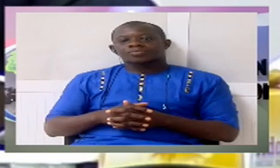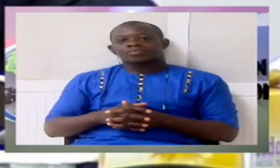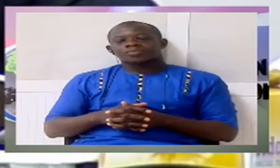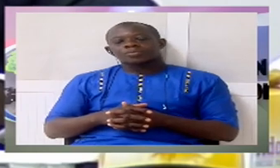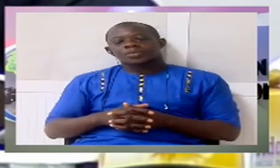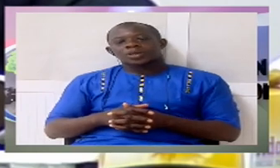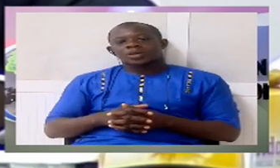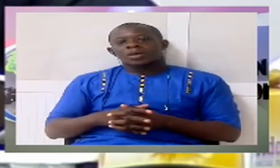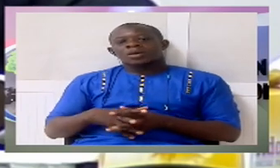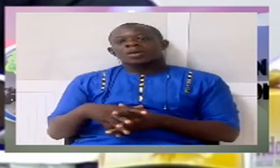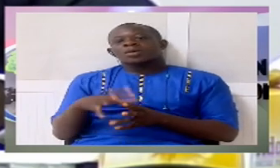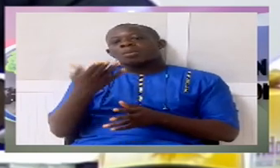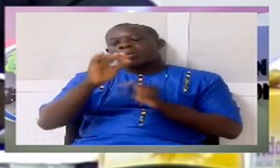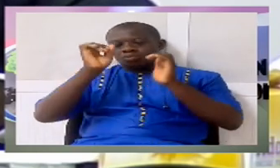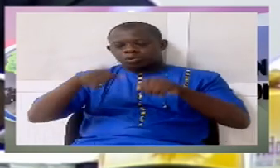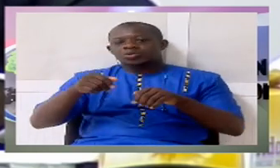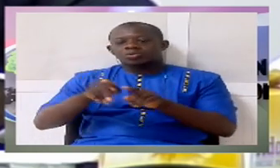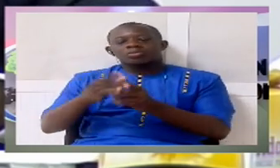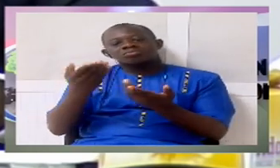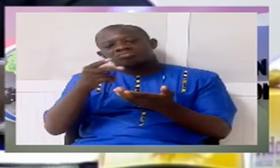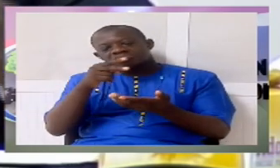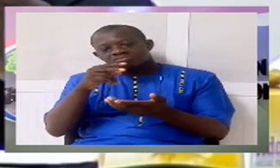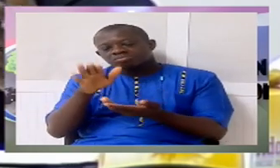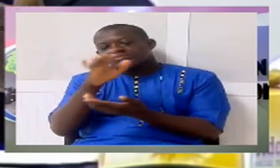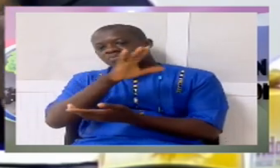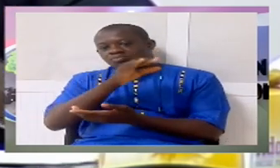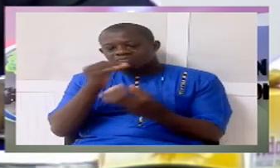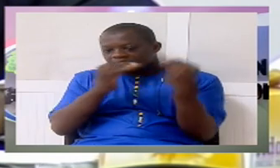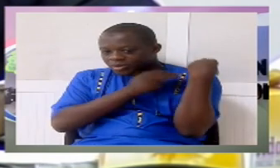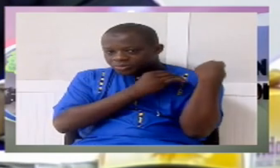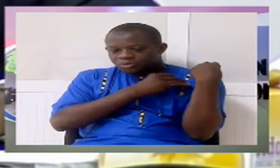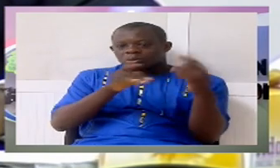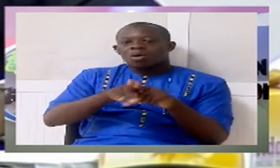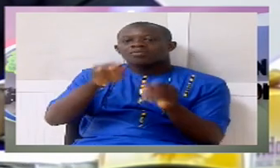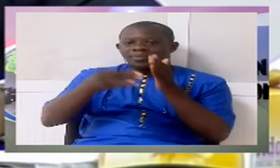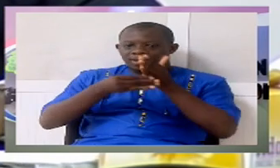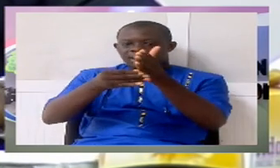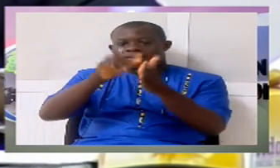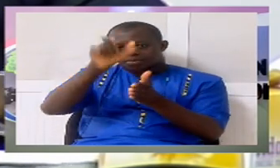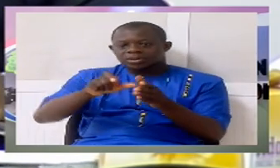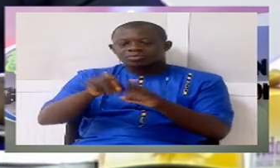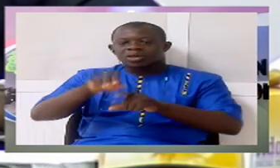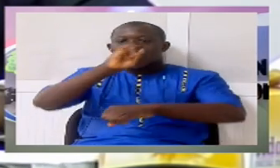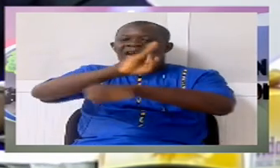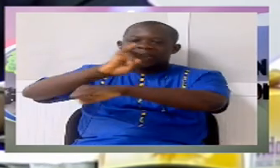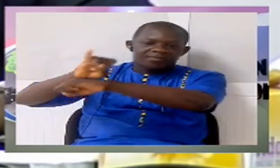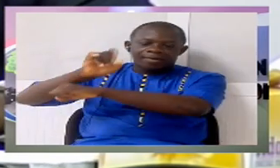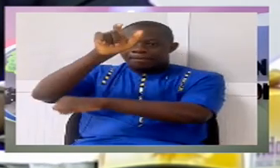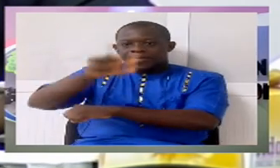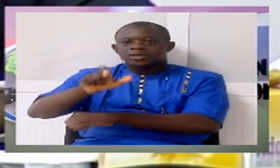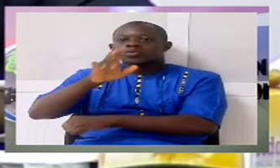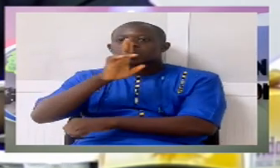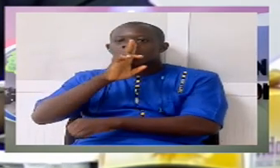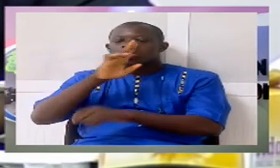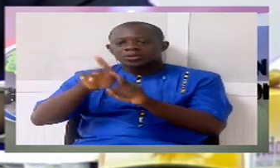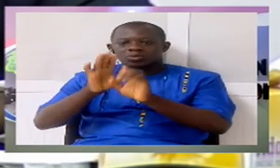the command of the convoy to identify threats and direct how those